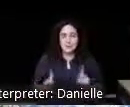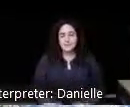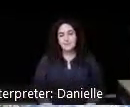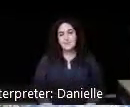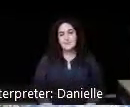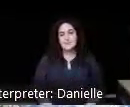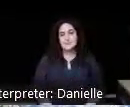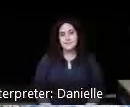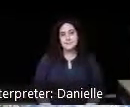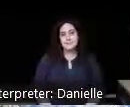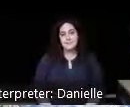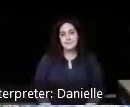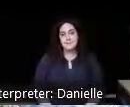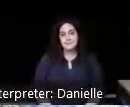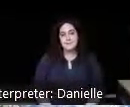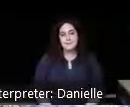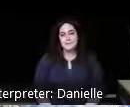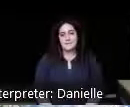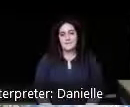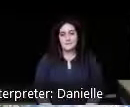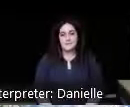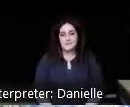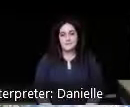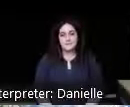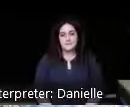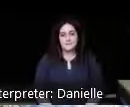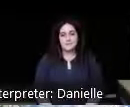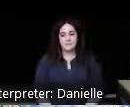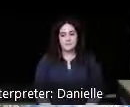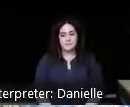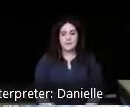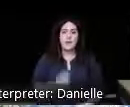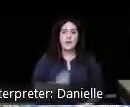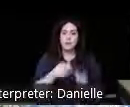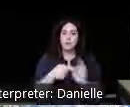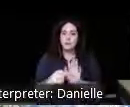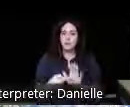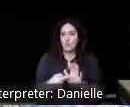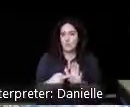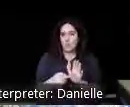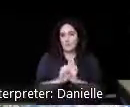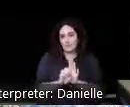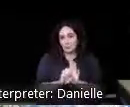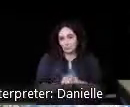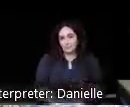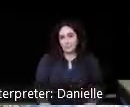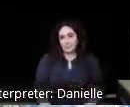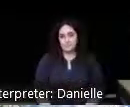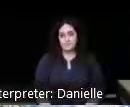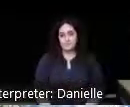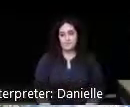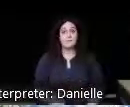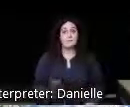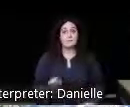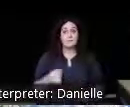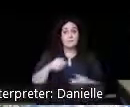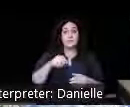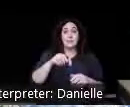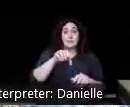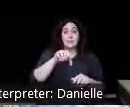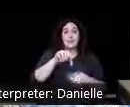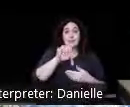some reconstructed examples that, so for instance, we found instances where tables were used to create a